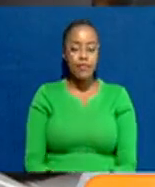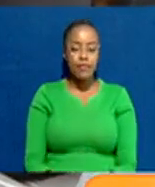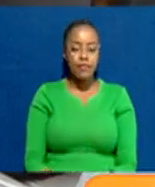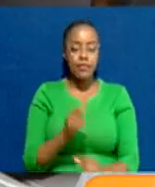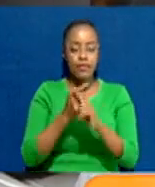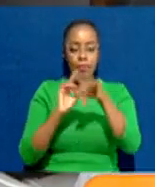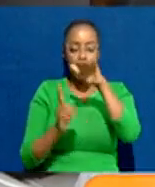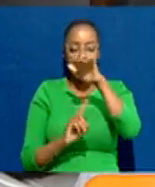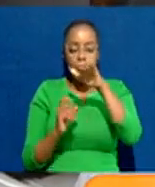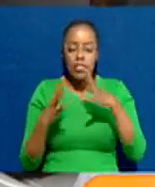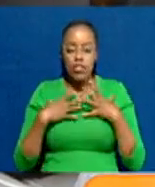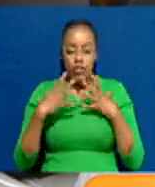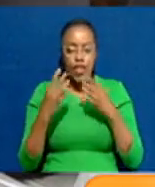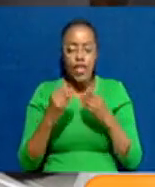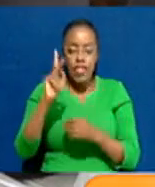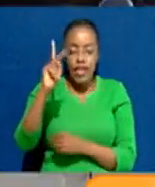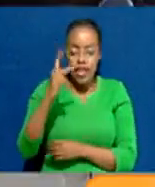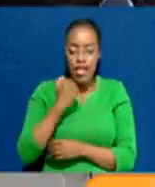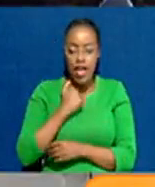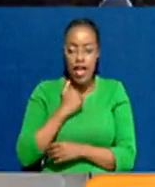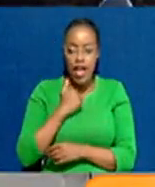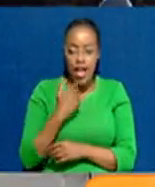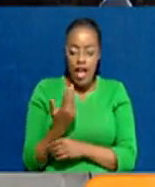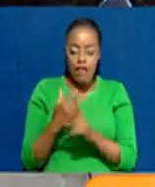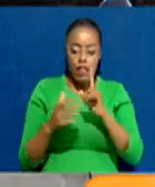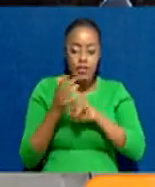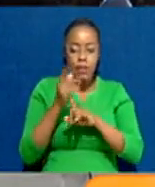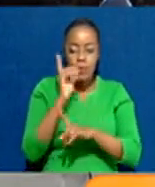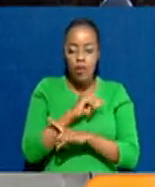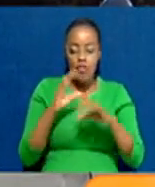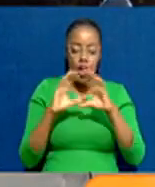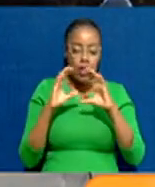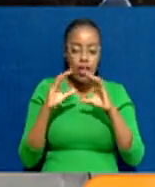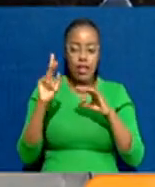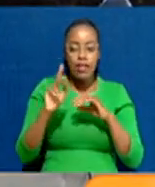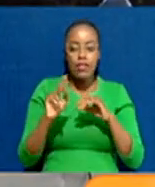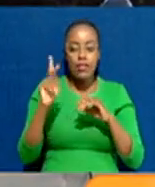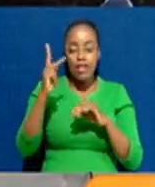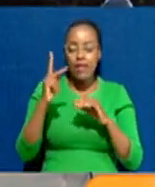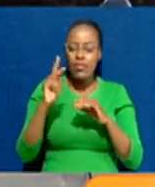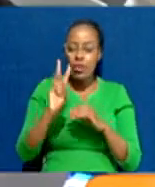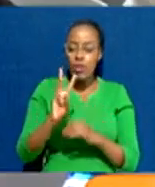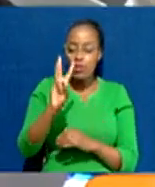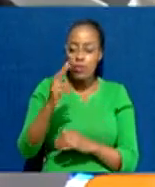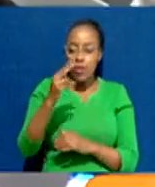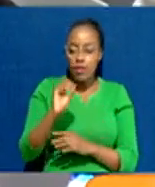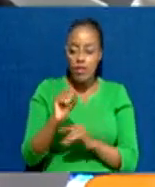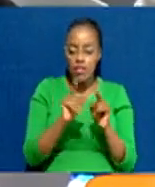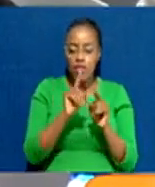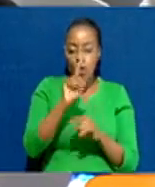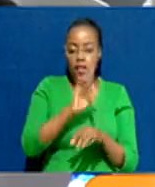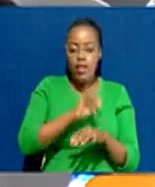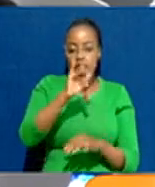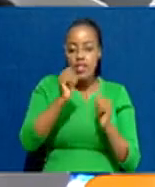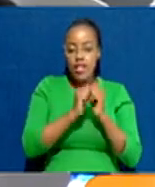According to the Ministry of Health, Kenya has met the threshold set by the World Health Organization of recording one infection in a population